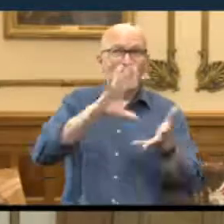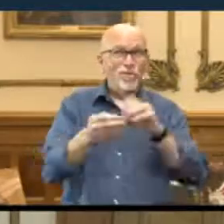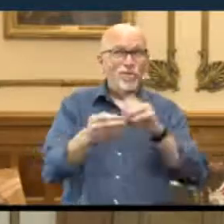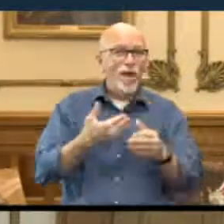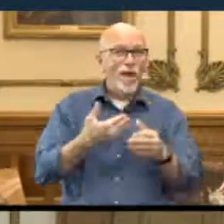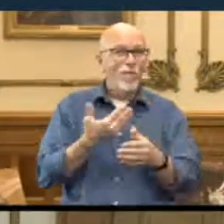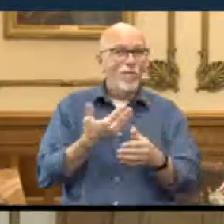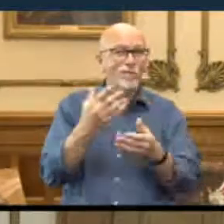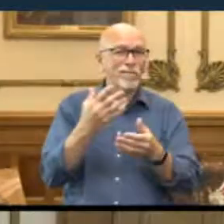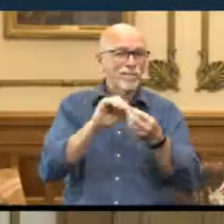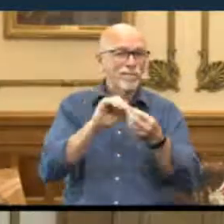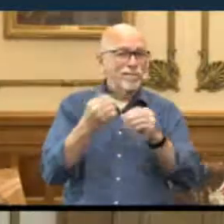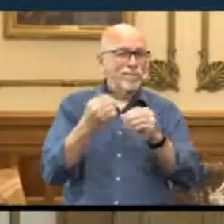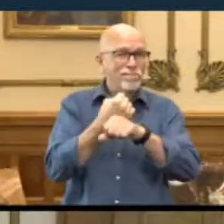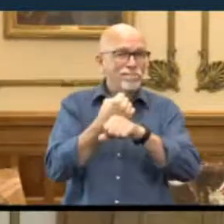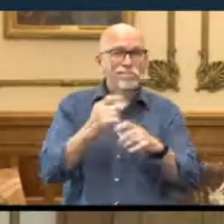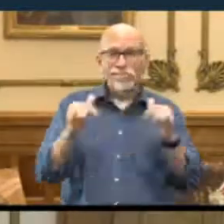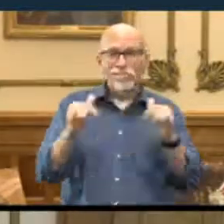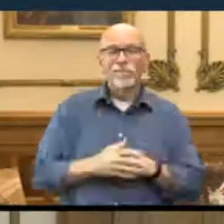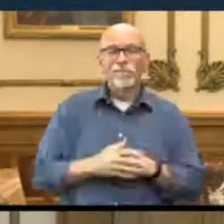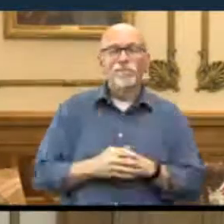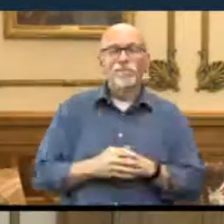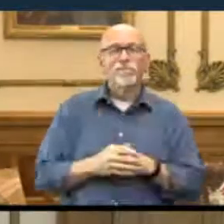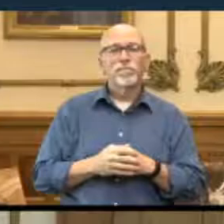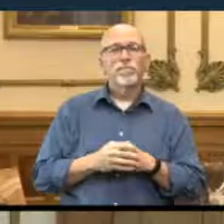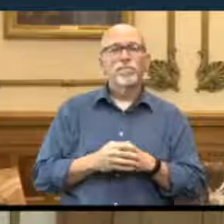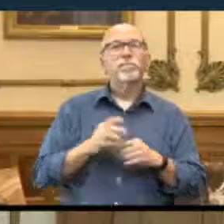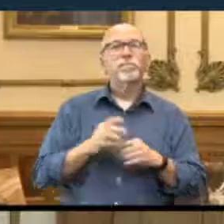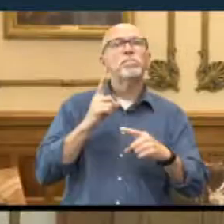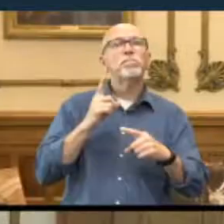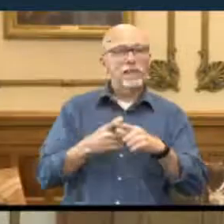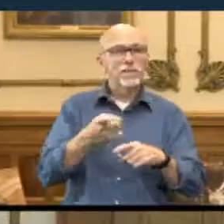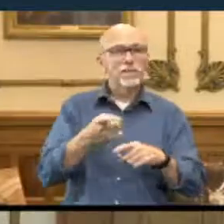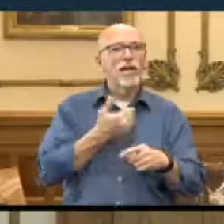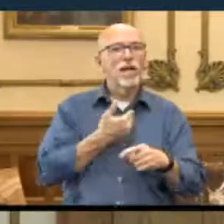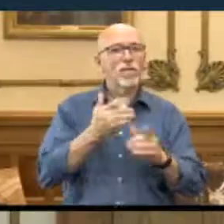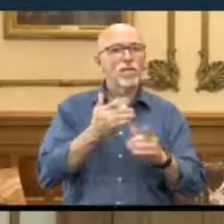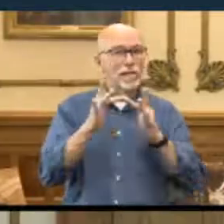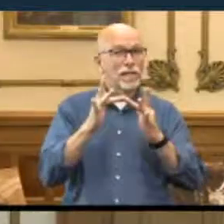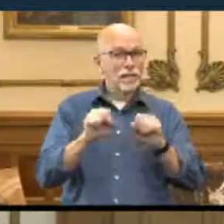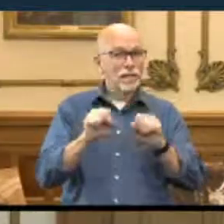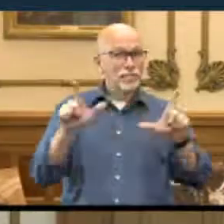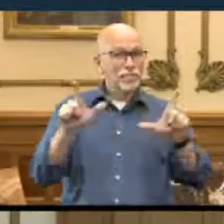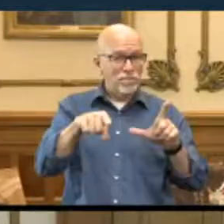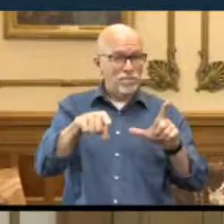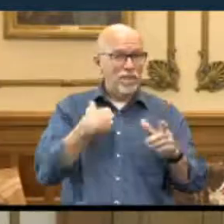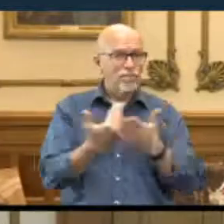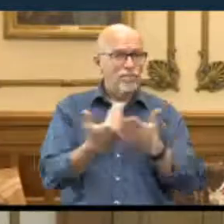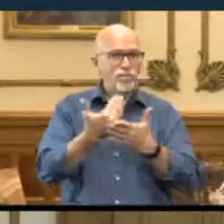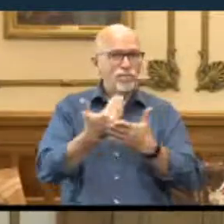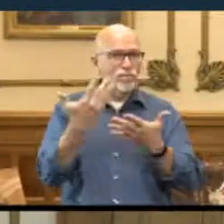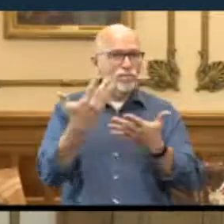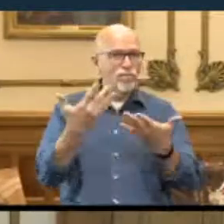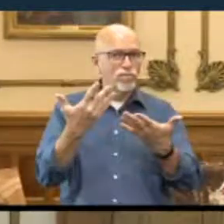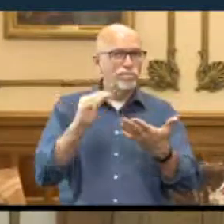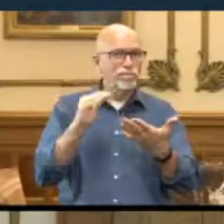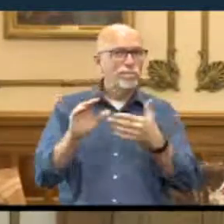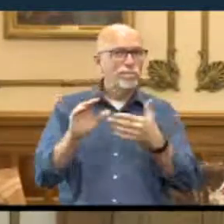overall outlook. And then some progress made on our dashboard with all of our